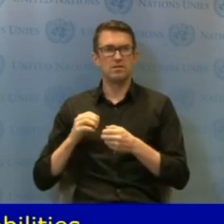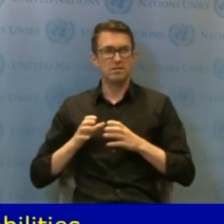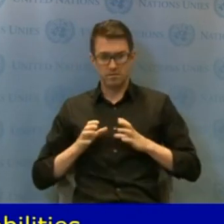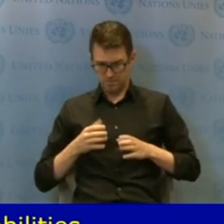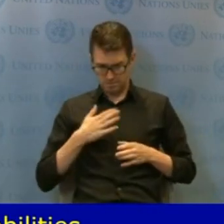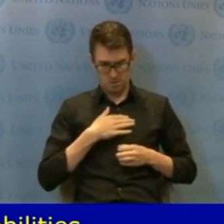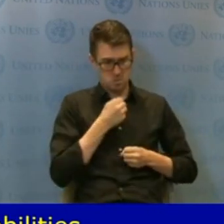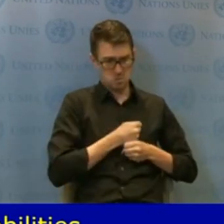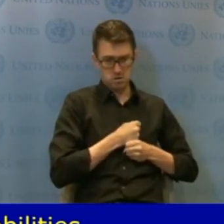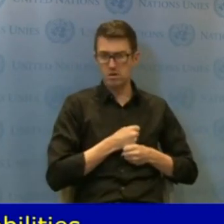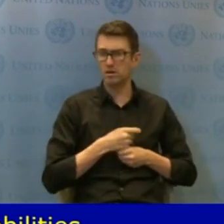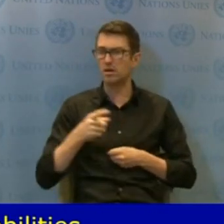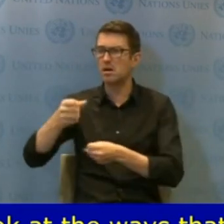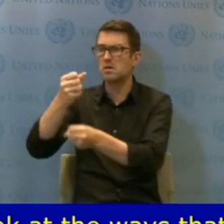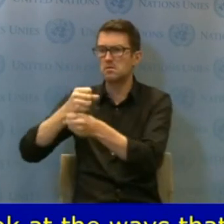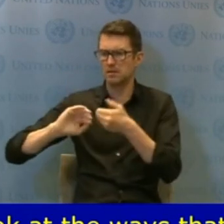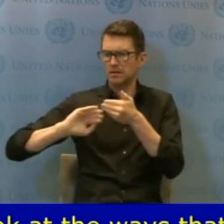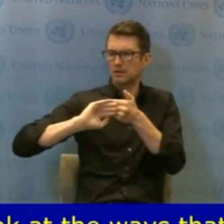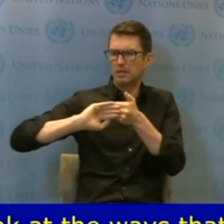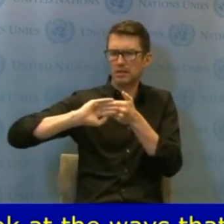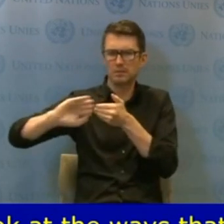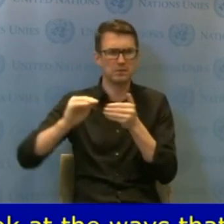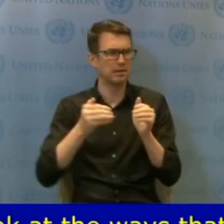is a